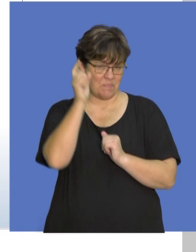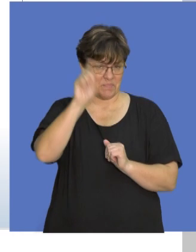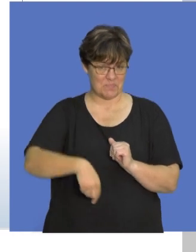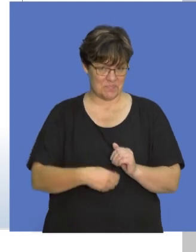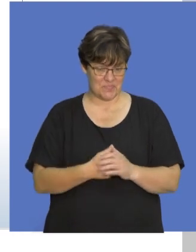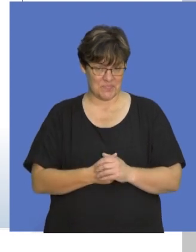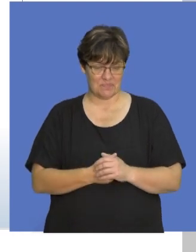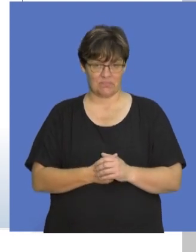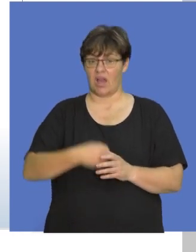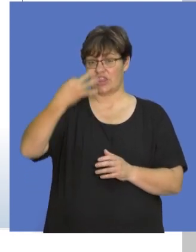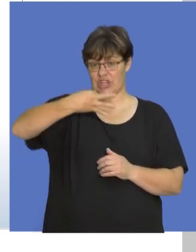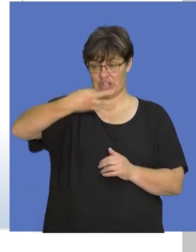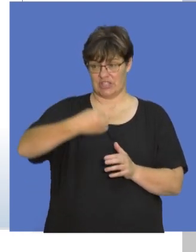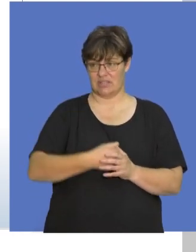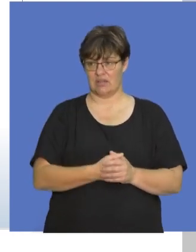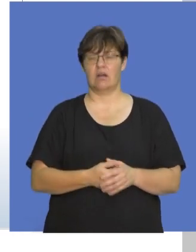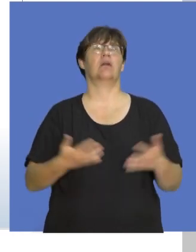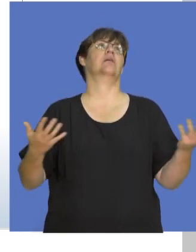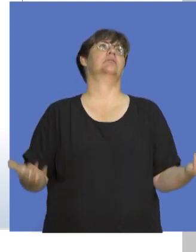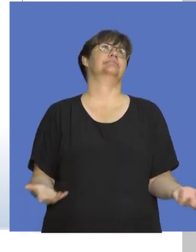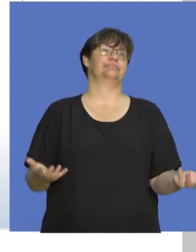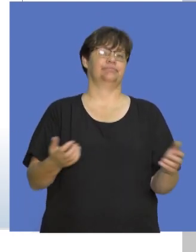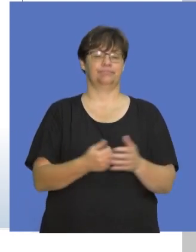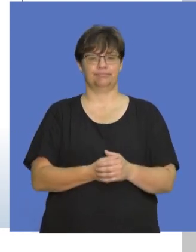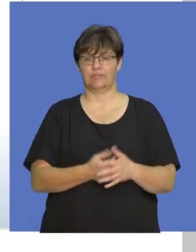happen if we spin it again. This is the 3rd spin.